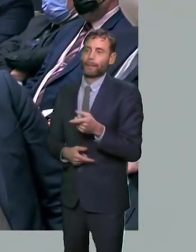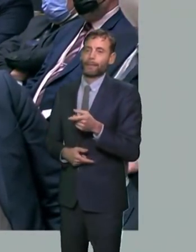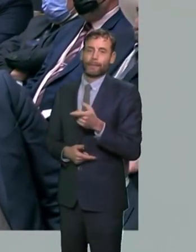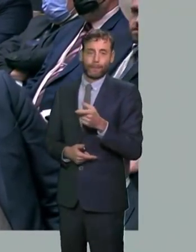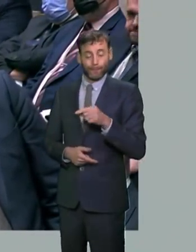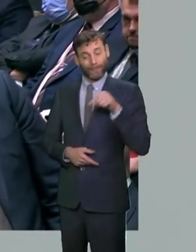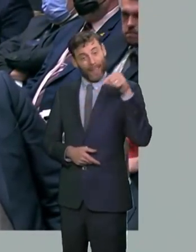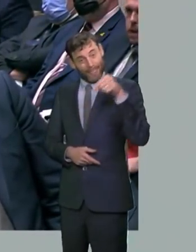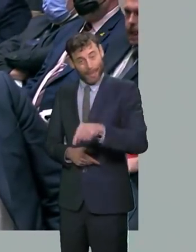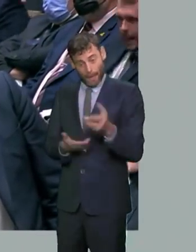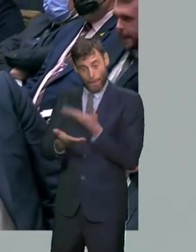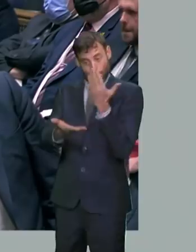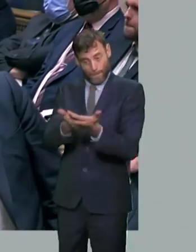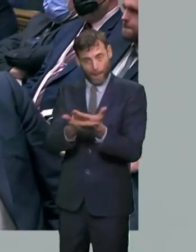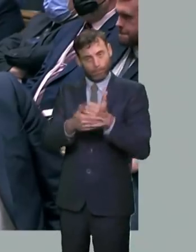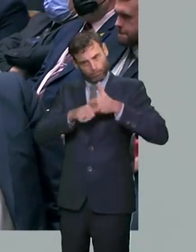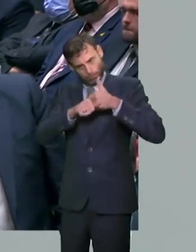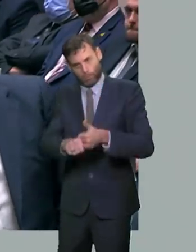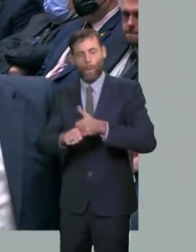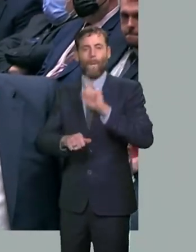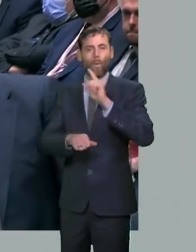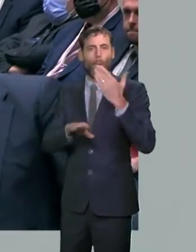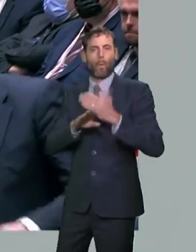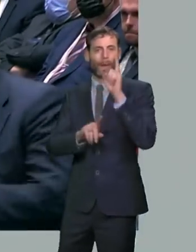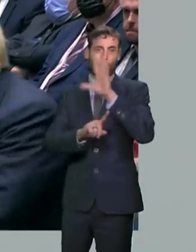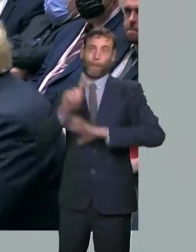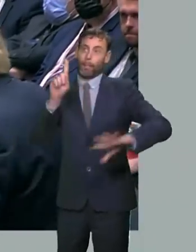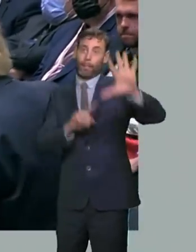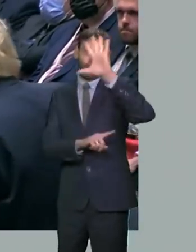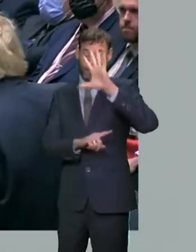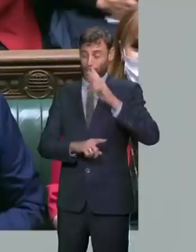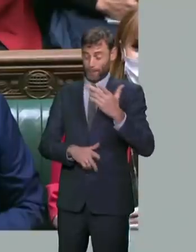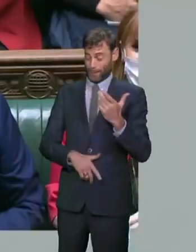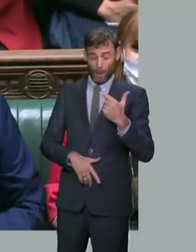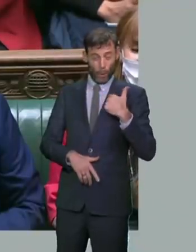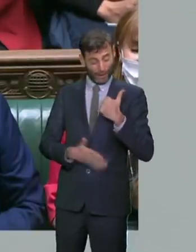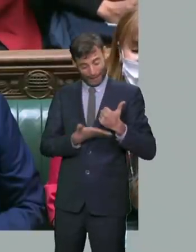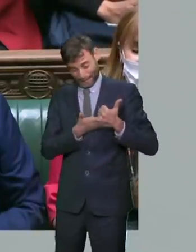This does more for working people up and down the country than Labour ever did.